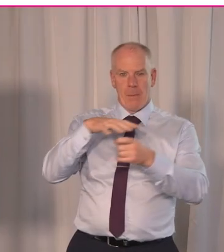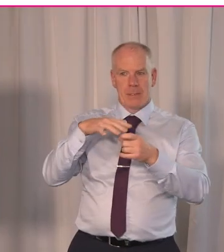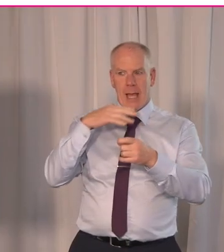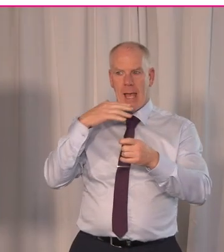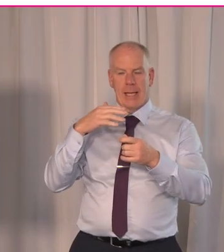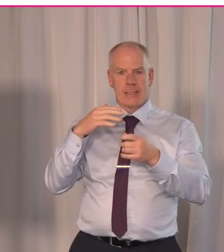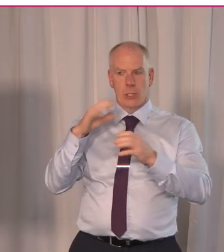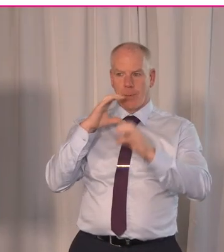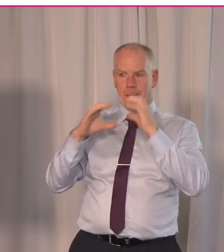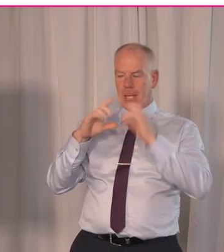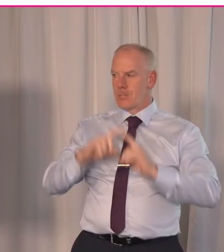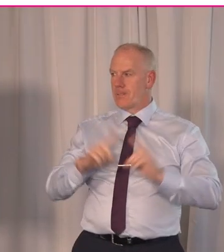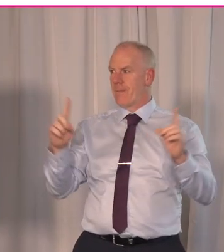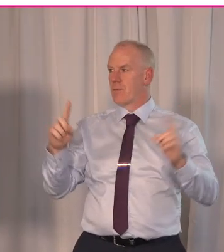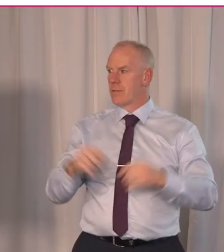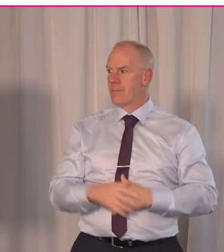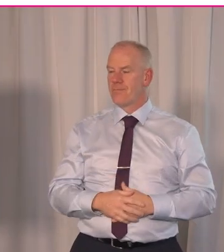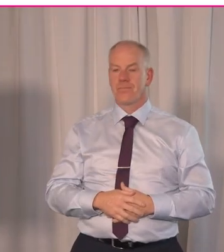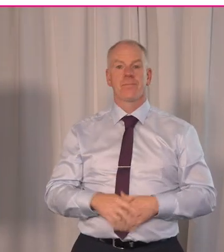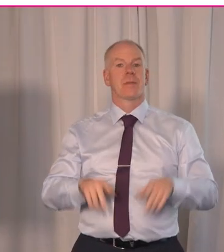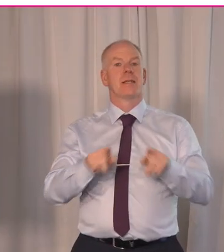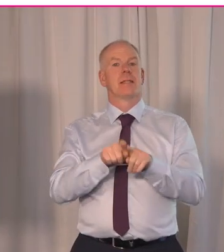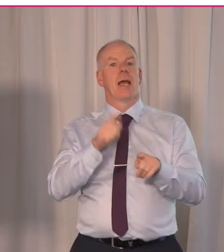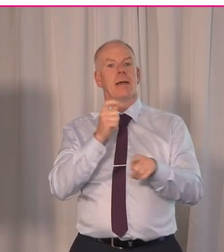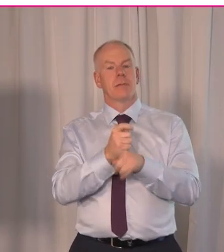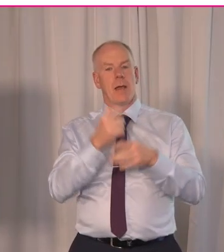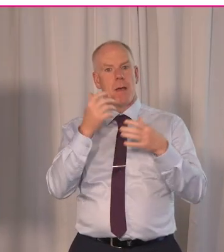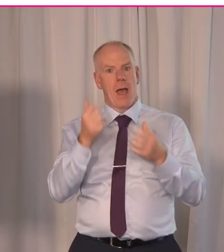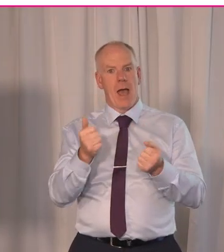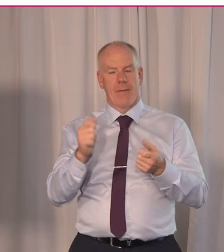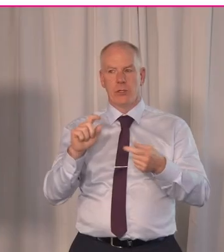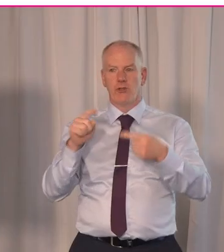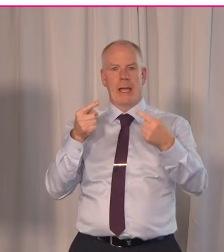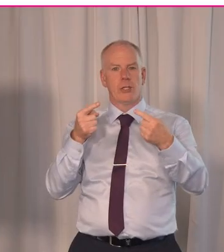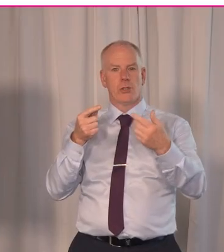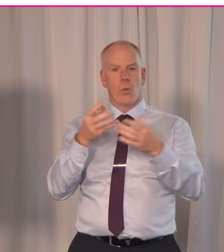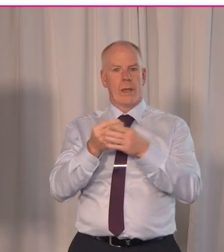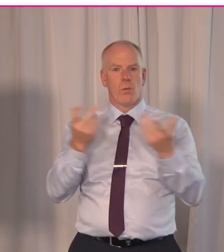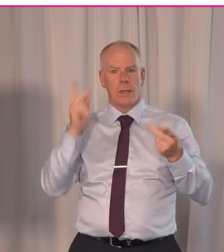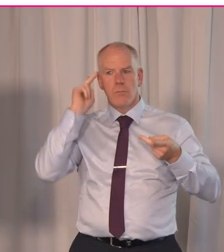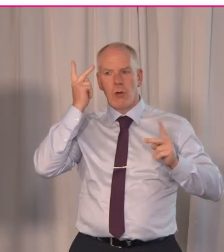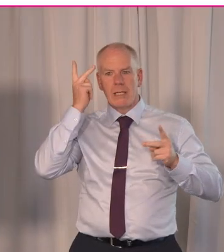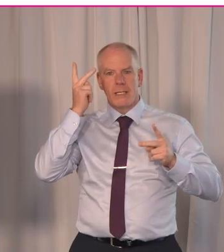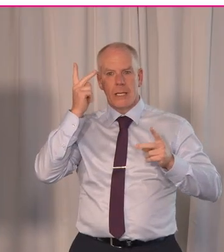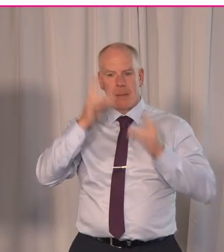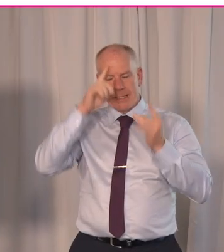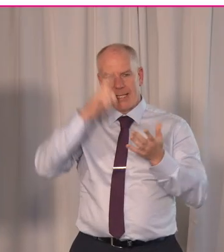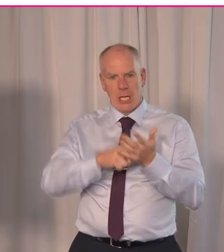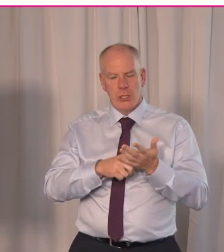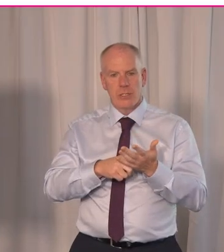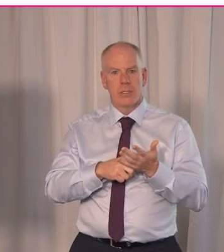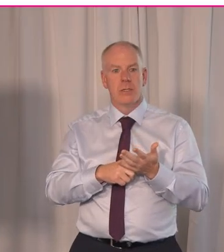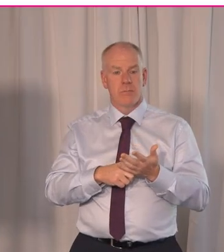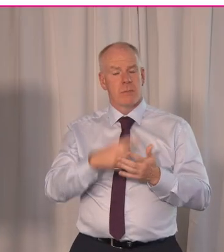And also they might have challenges around executive function. And it's often noted that 3% of